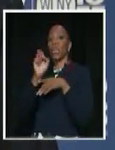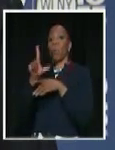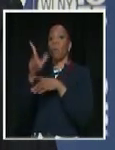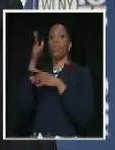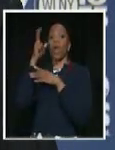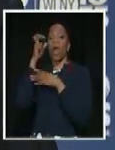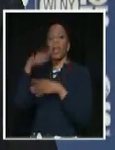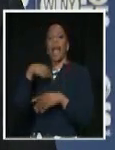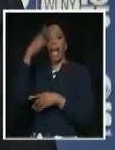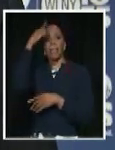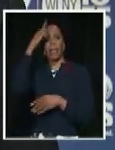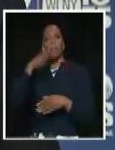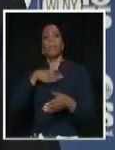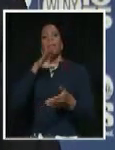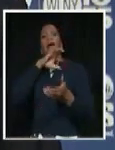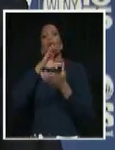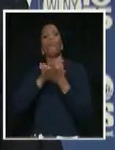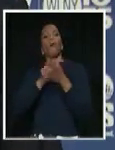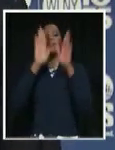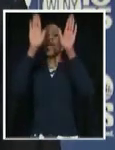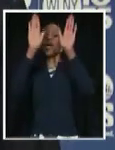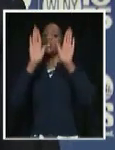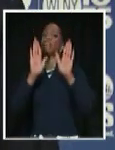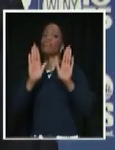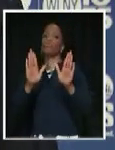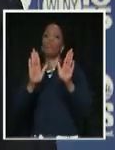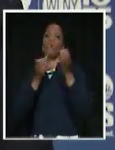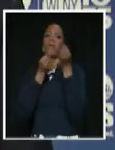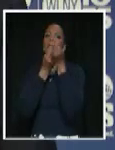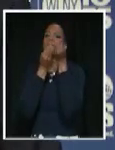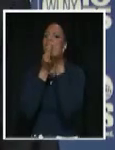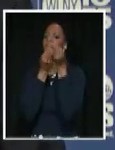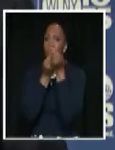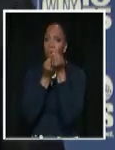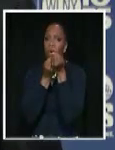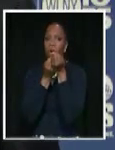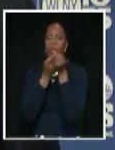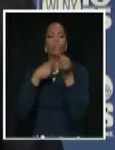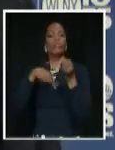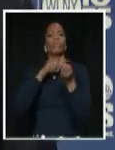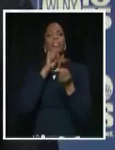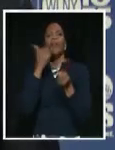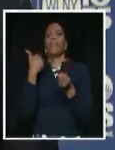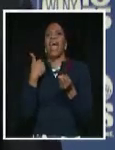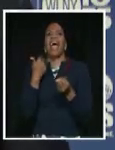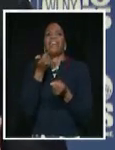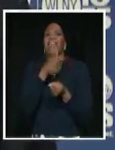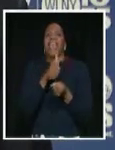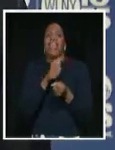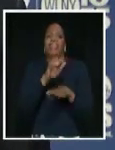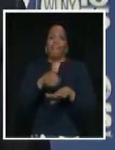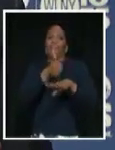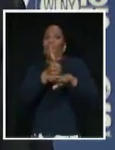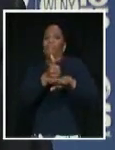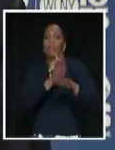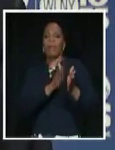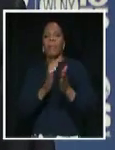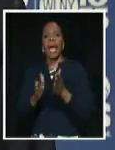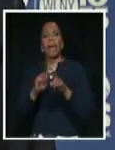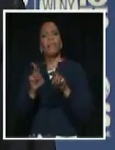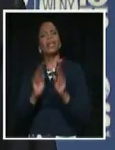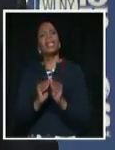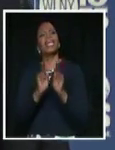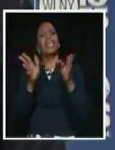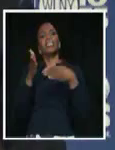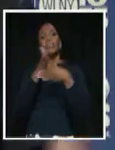my wife is going to be an extraordinary asset as we address the problems of the city. So we don't have any set plan. It's just to say clearly she's going to be a